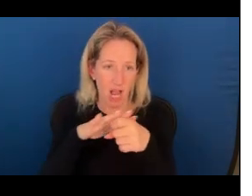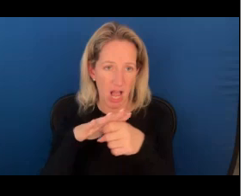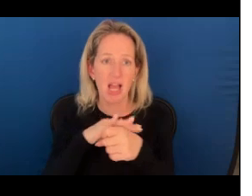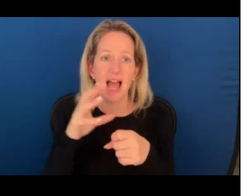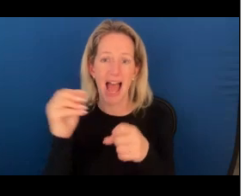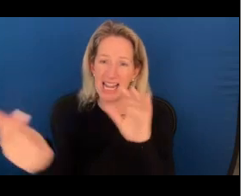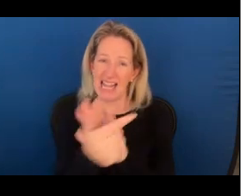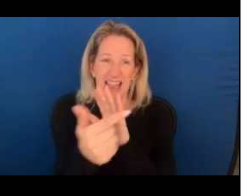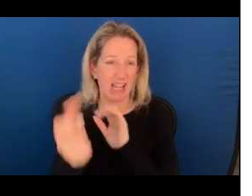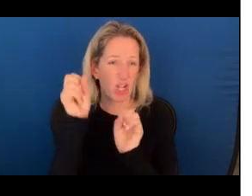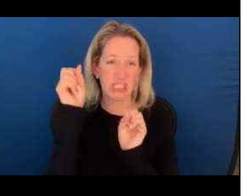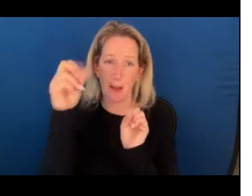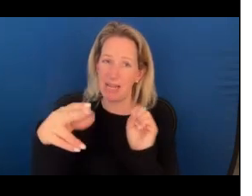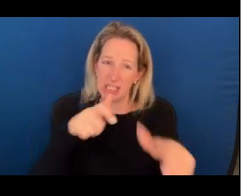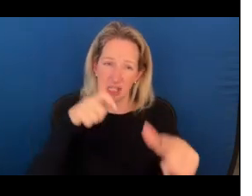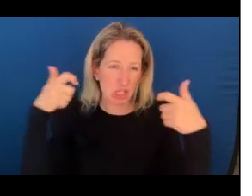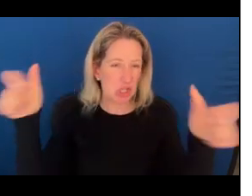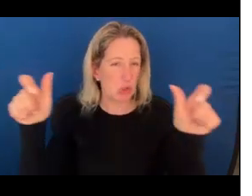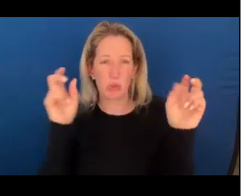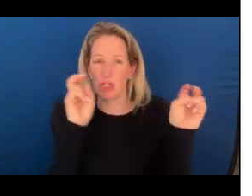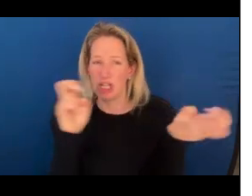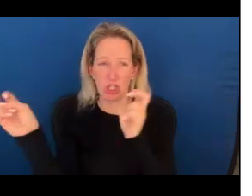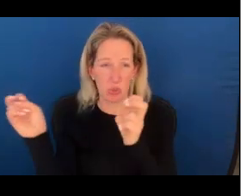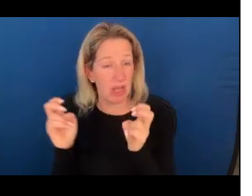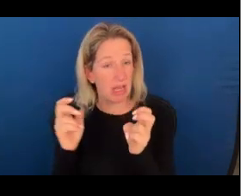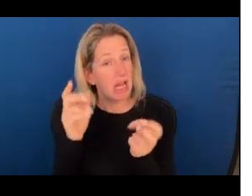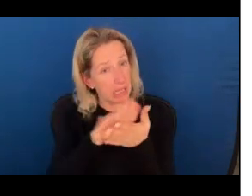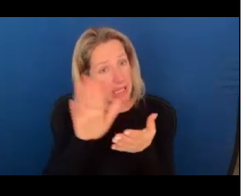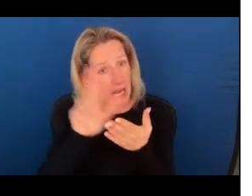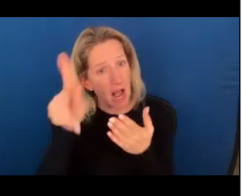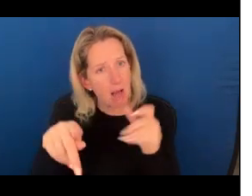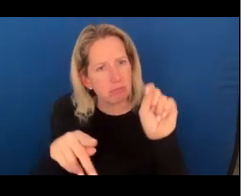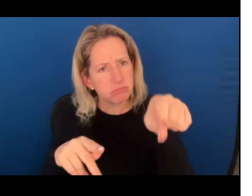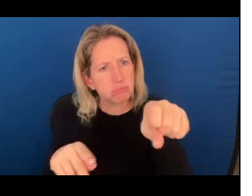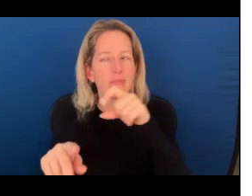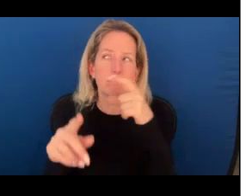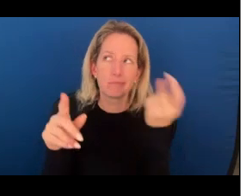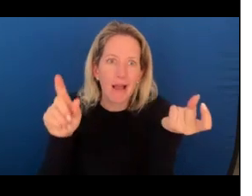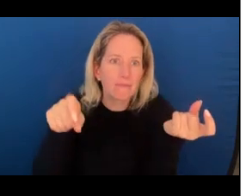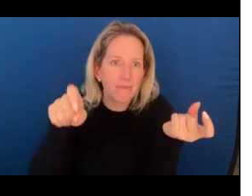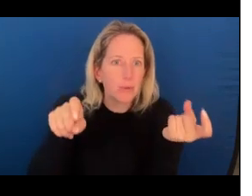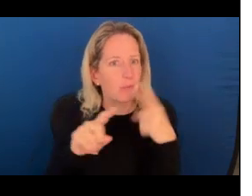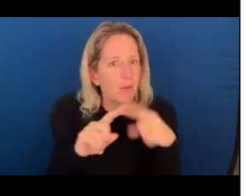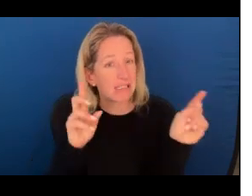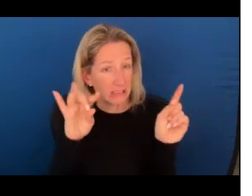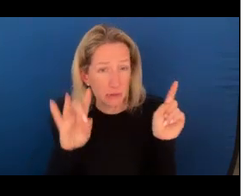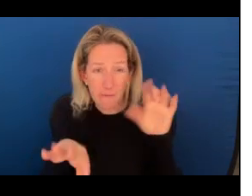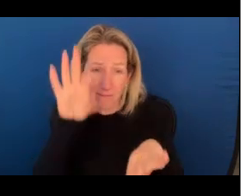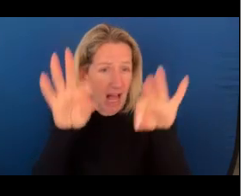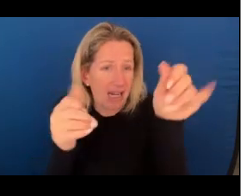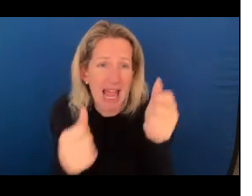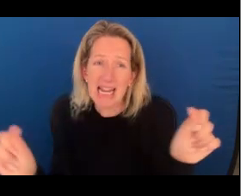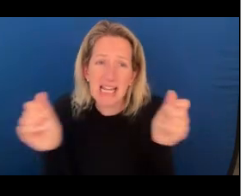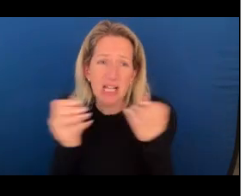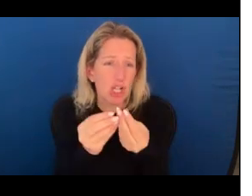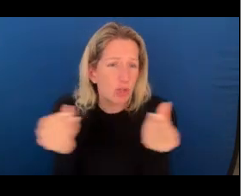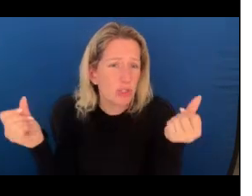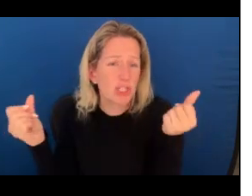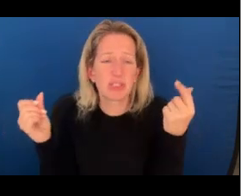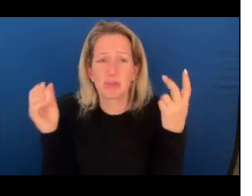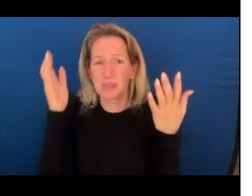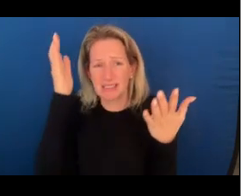you, besides cleaning it up, like, found any solutions or getting folks to deter, stop dropping C&D